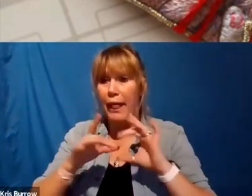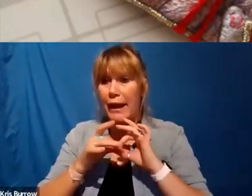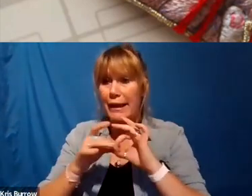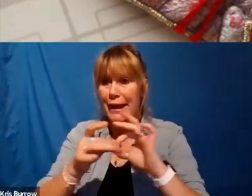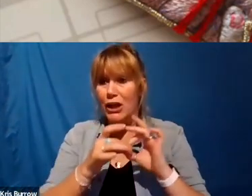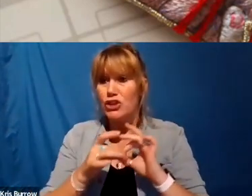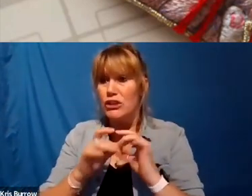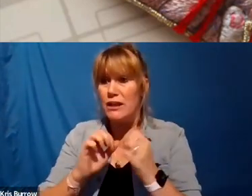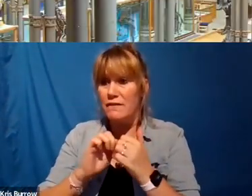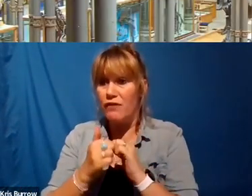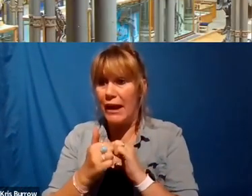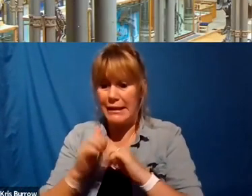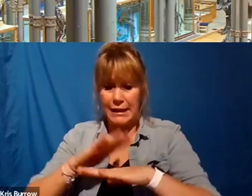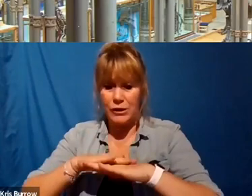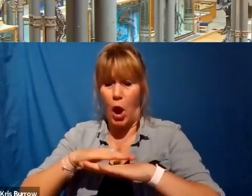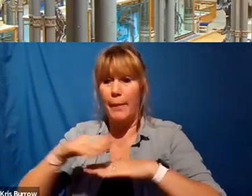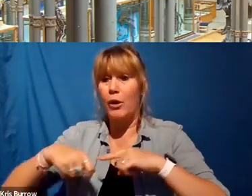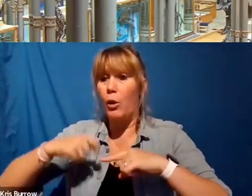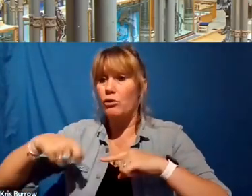as the time goes on.